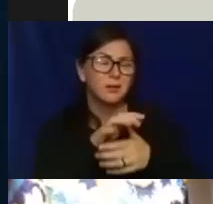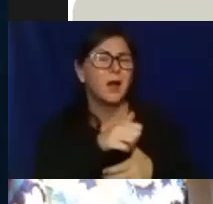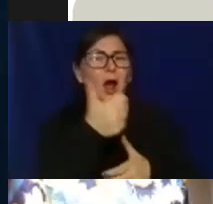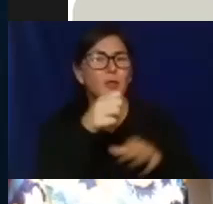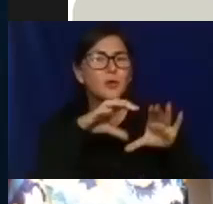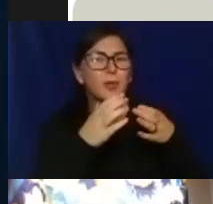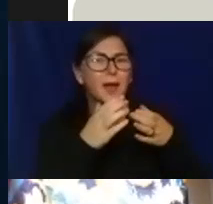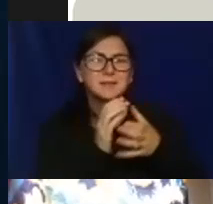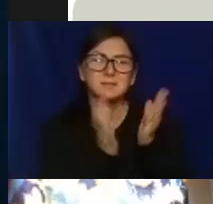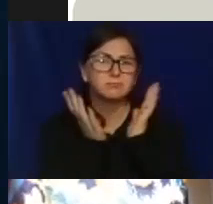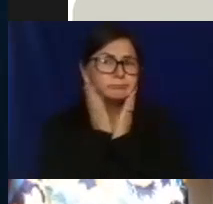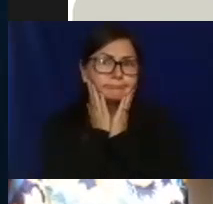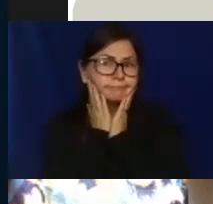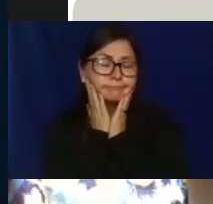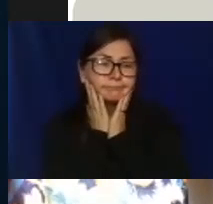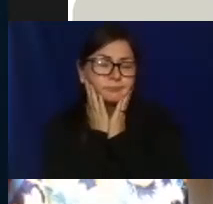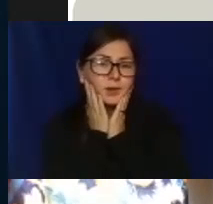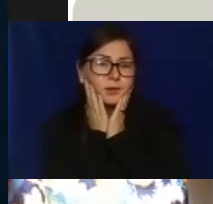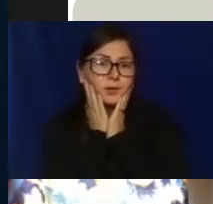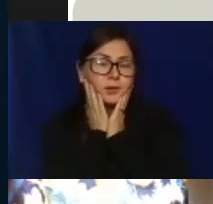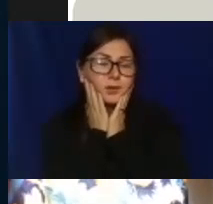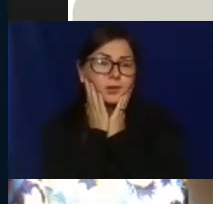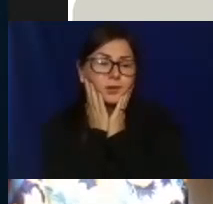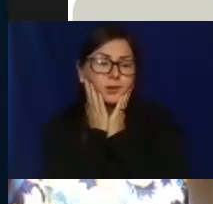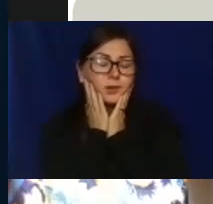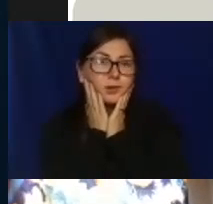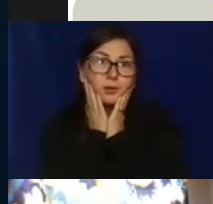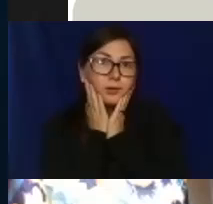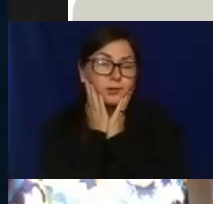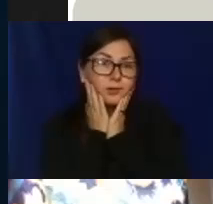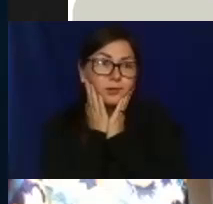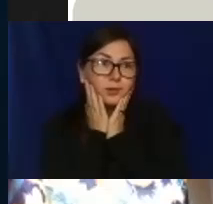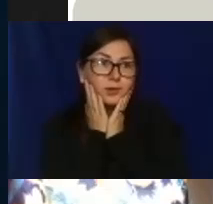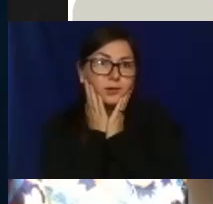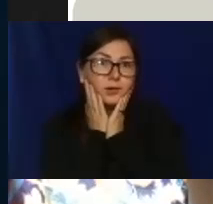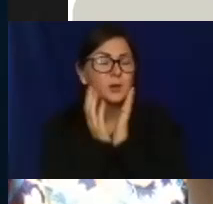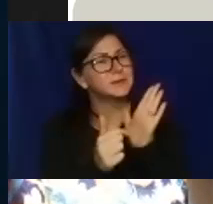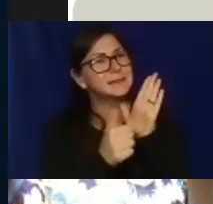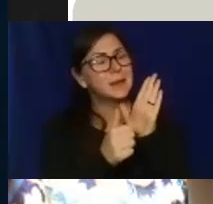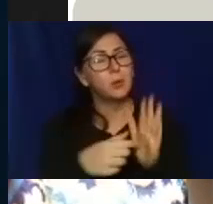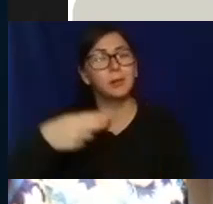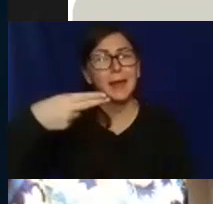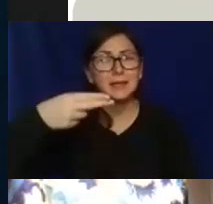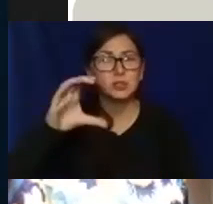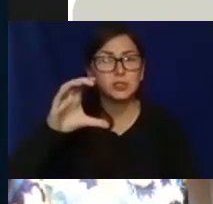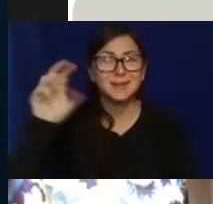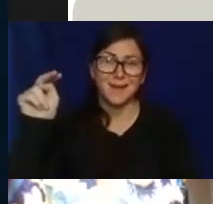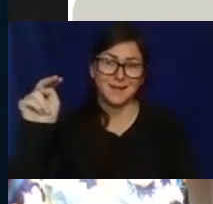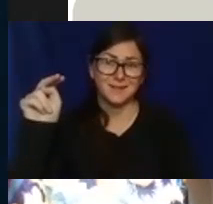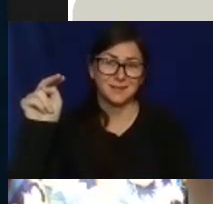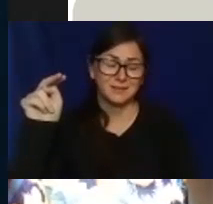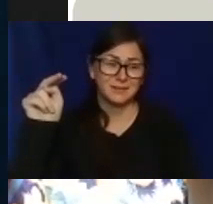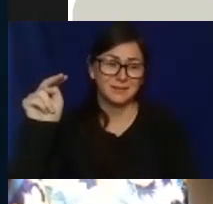on. Okay. It was like with the example HCN. Yes.